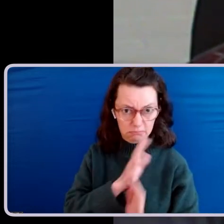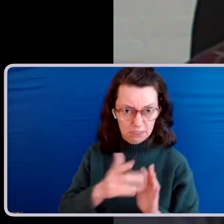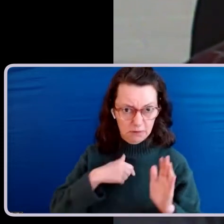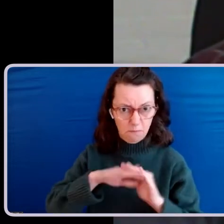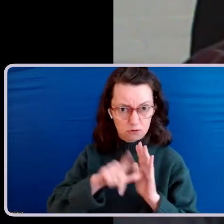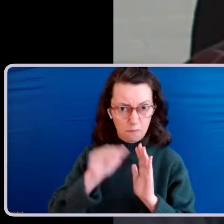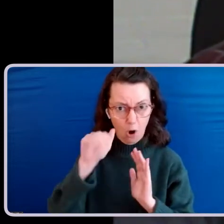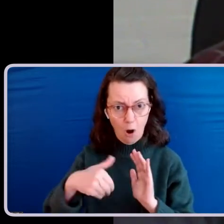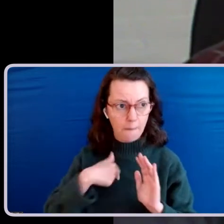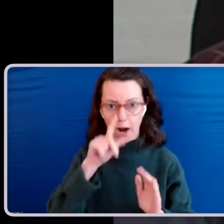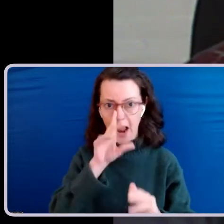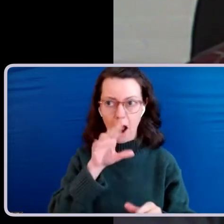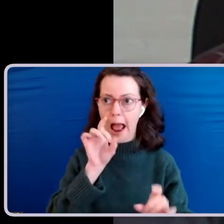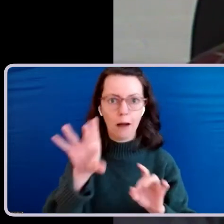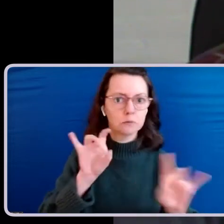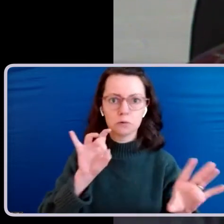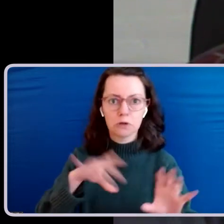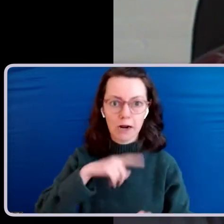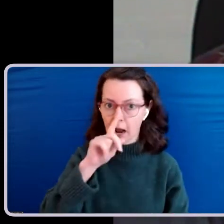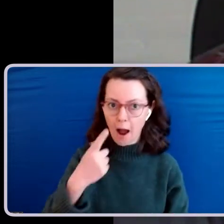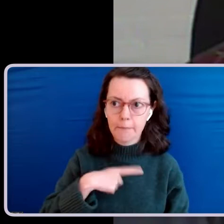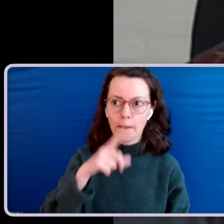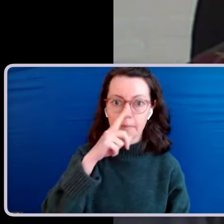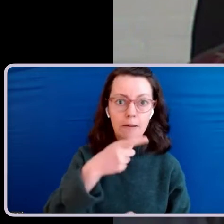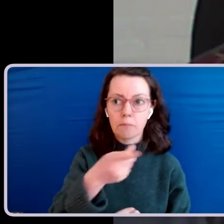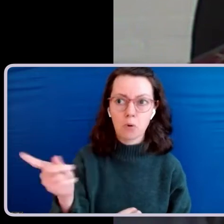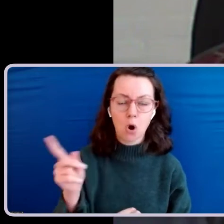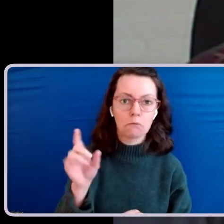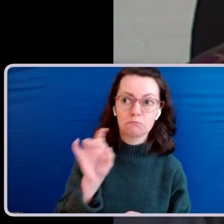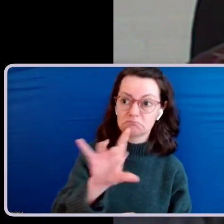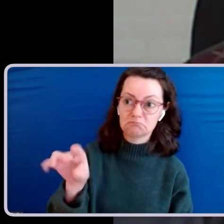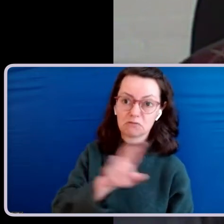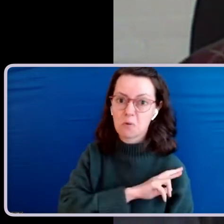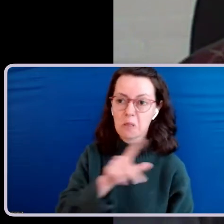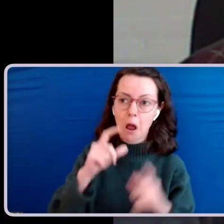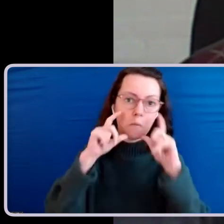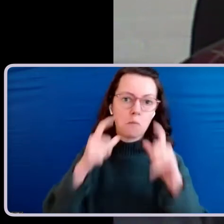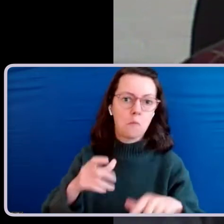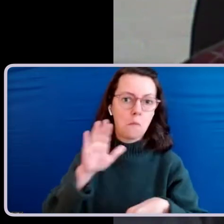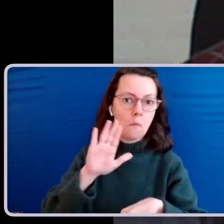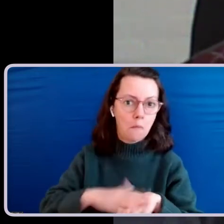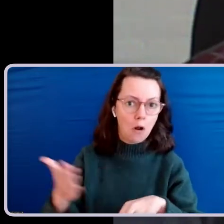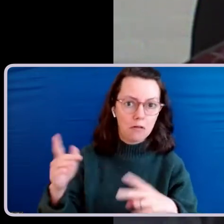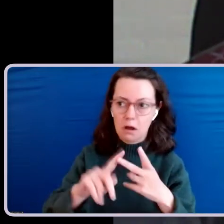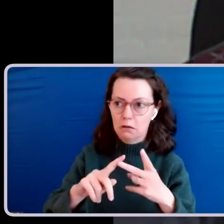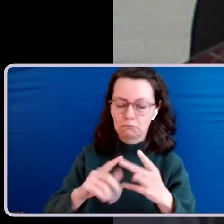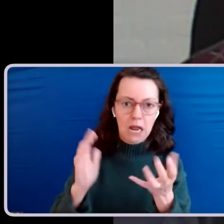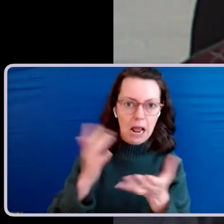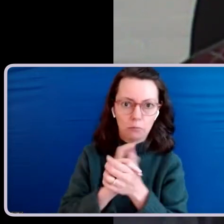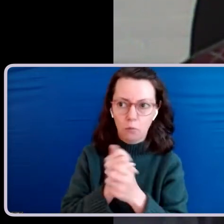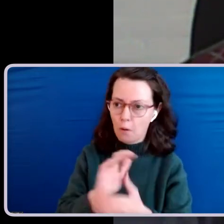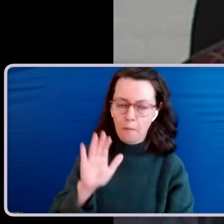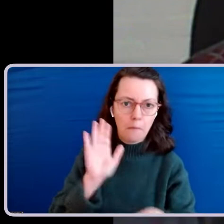in events? And what does that mean for people who rely on income support and don't have the